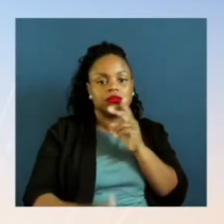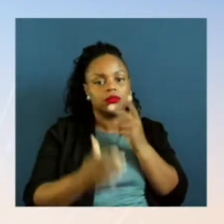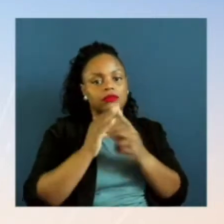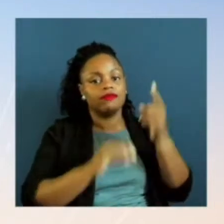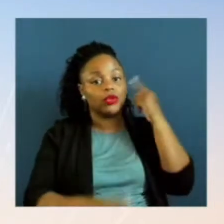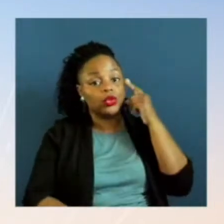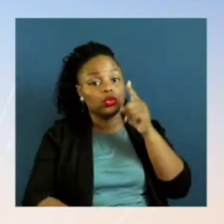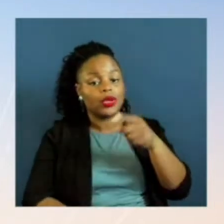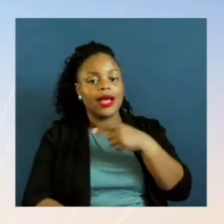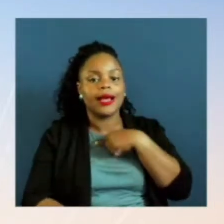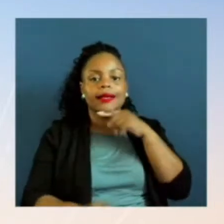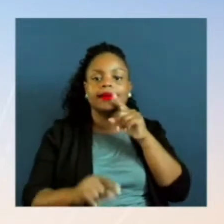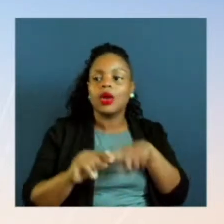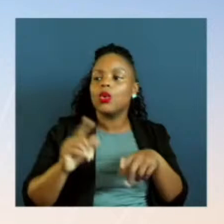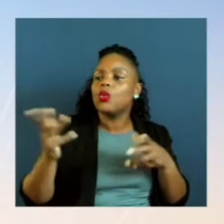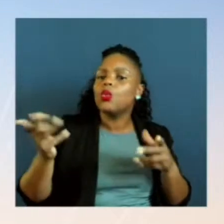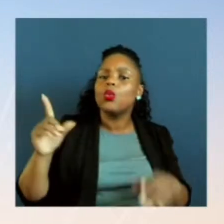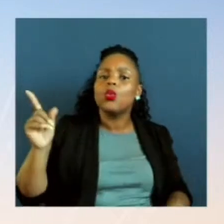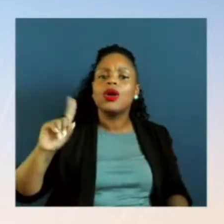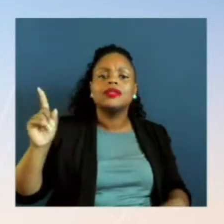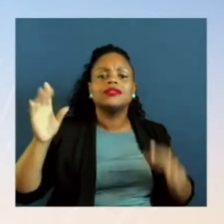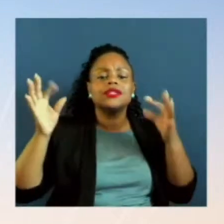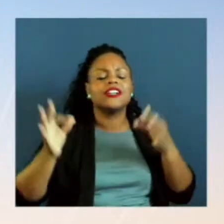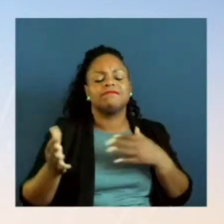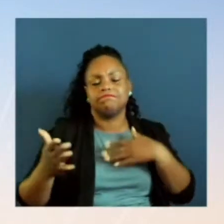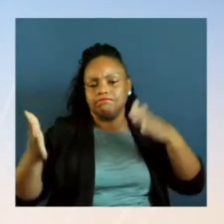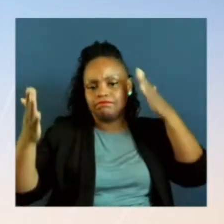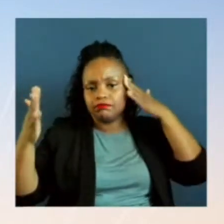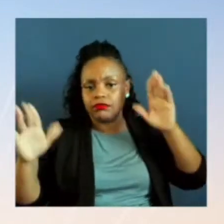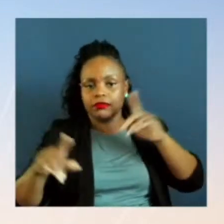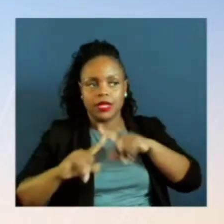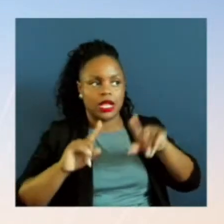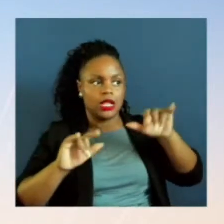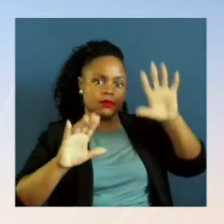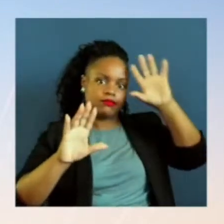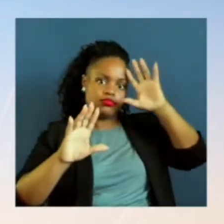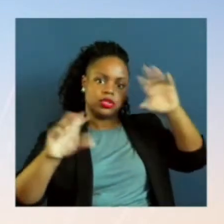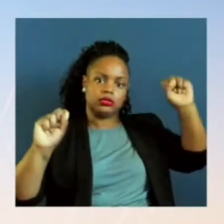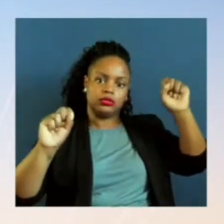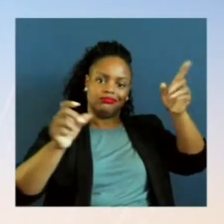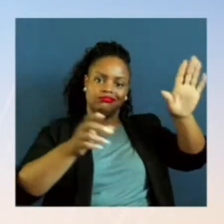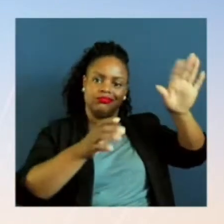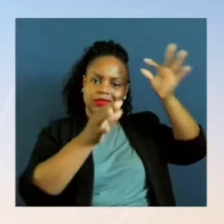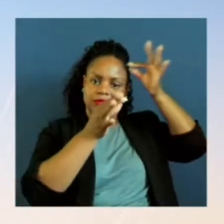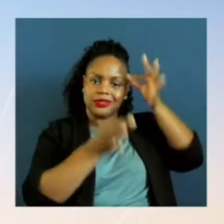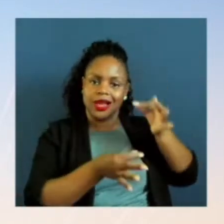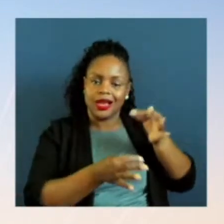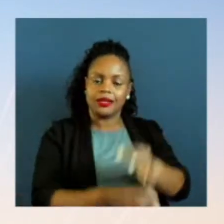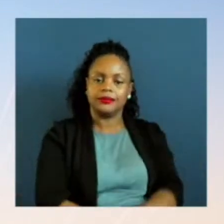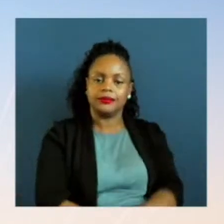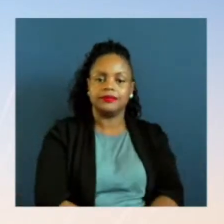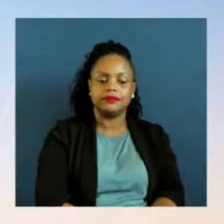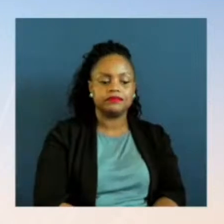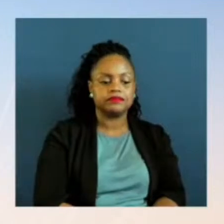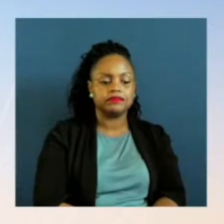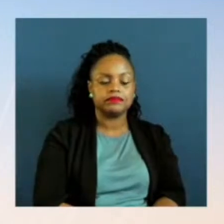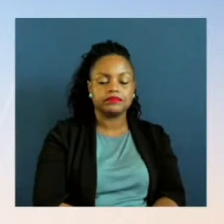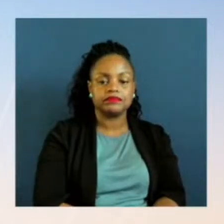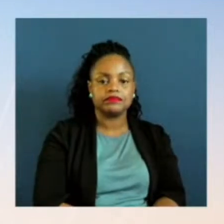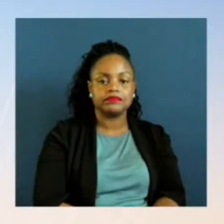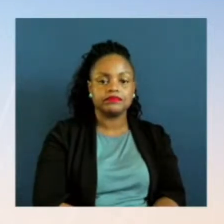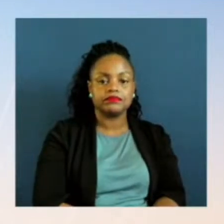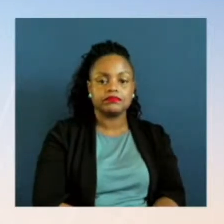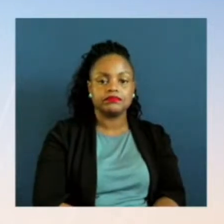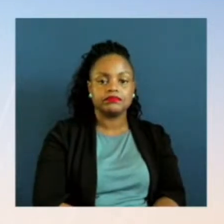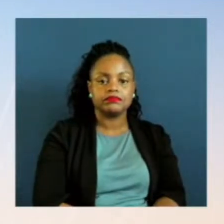land. I'm going to leave the space for the president to determine that. Go ahead in the back. A couple of follow-ups. First one, that's about the